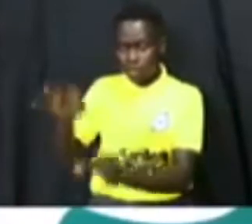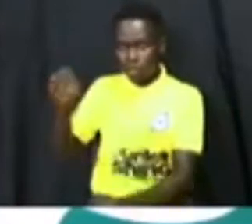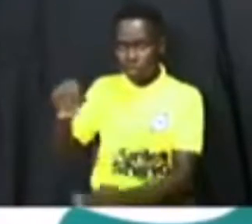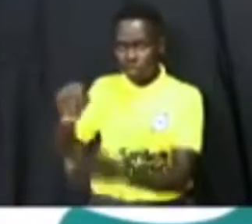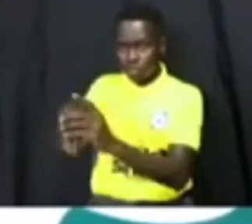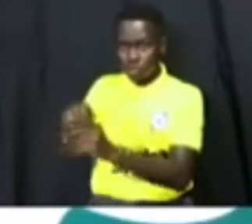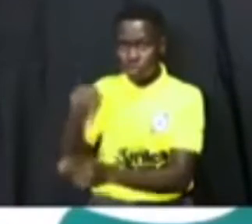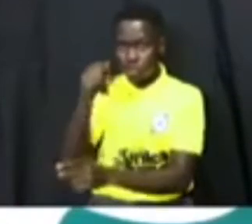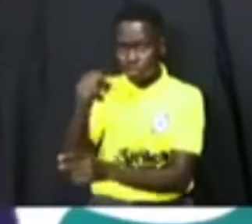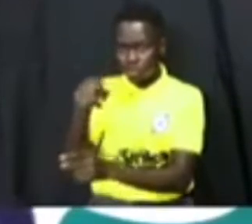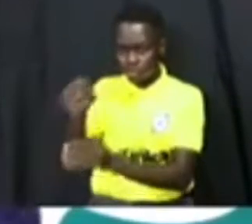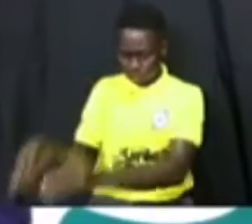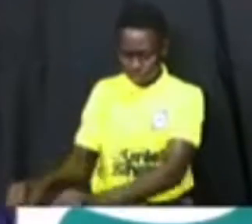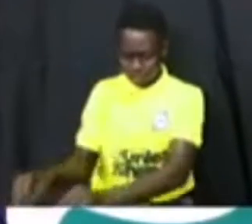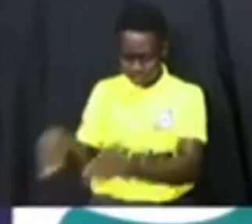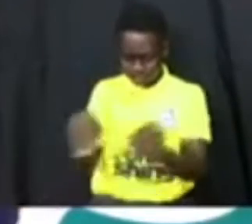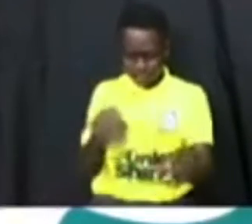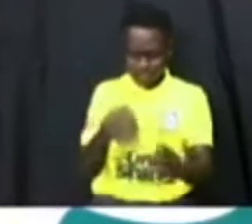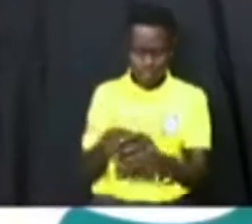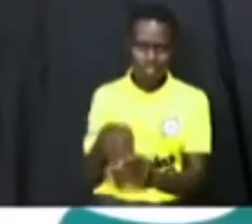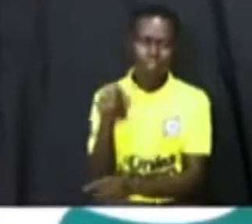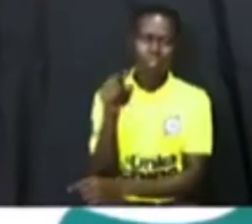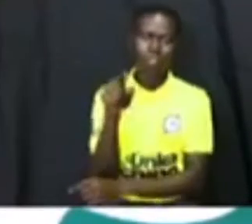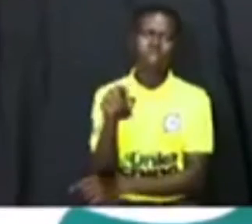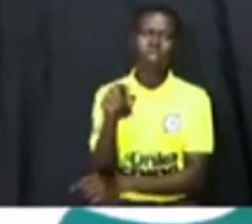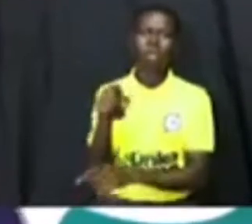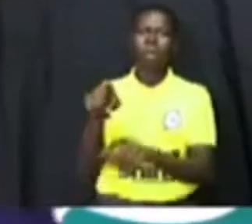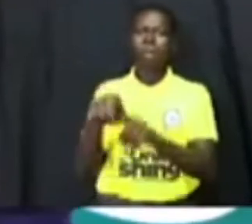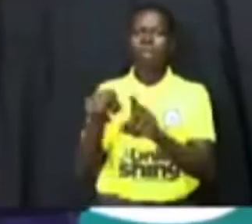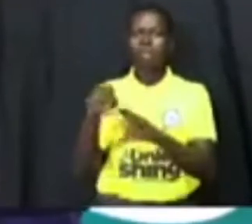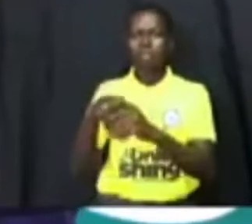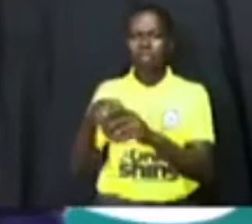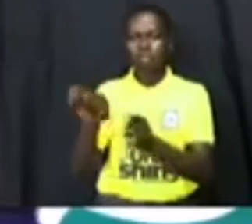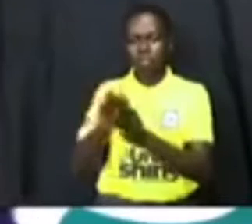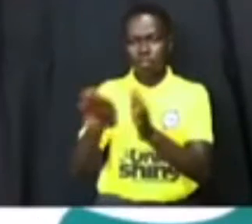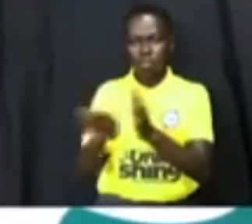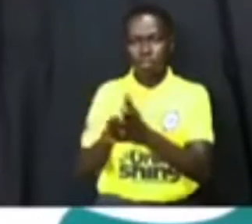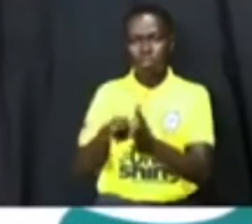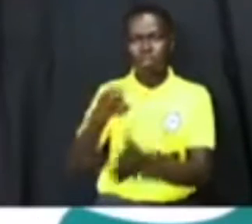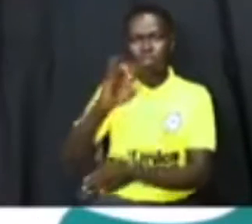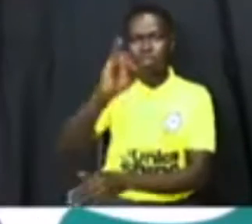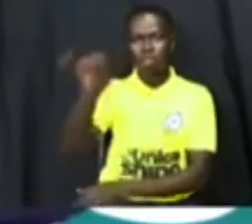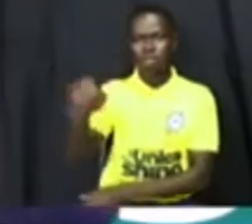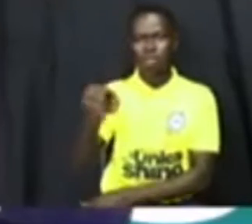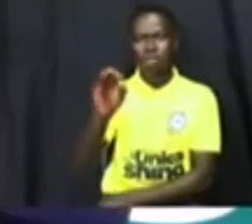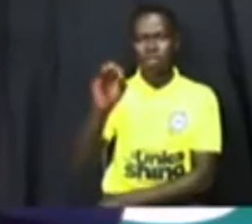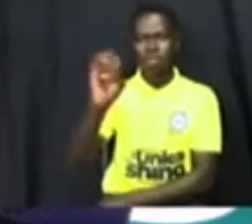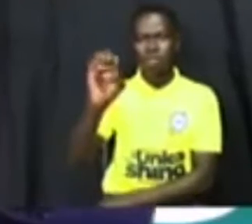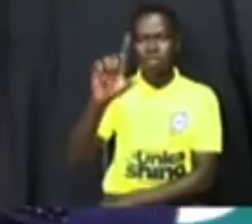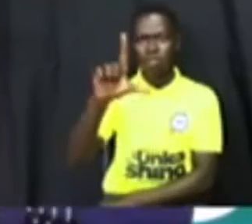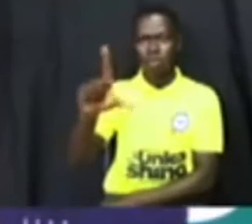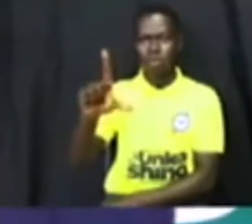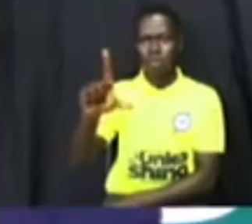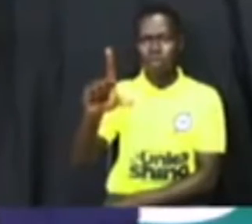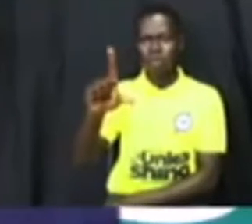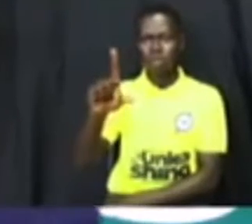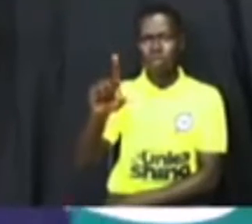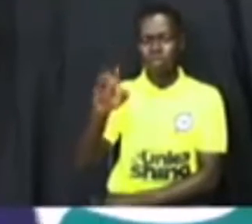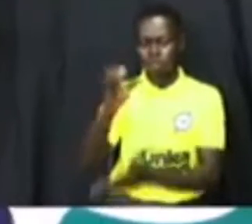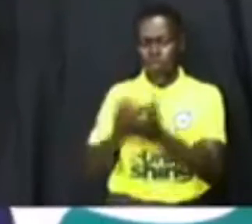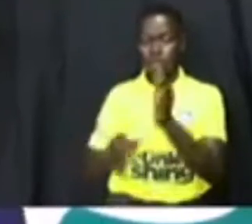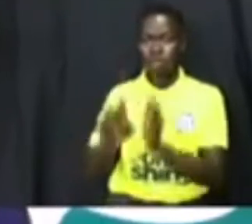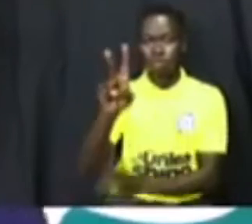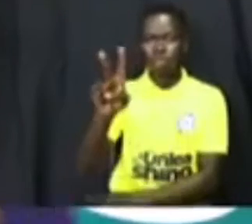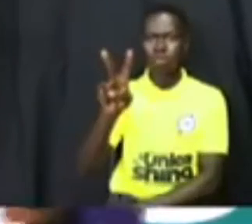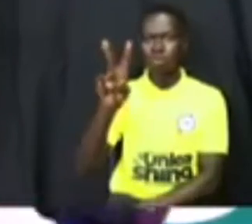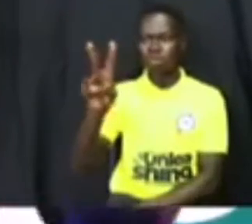in you. But in Joel chapter 2, verse 28 and 29, and it